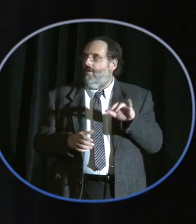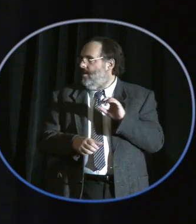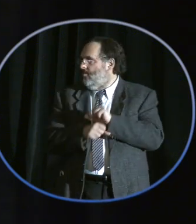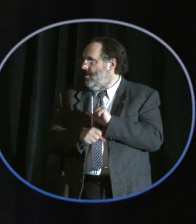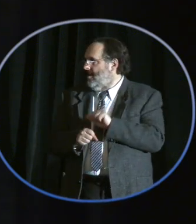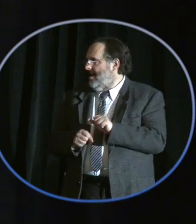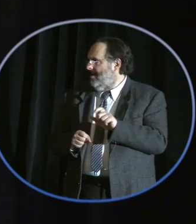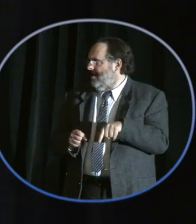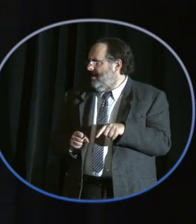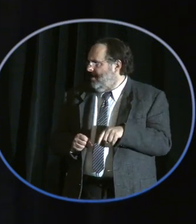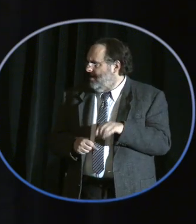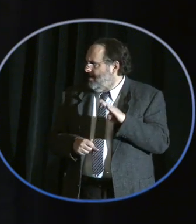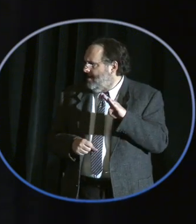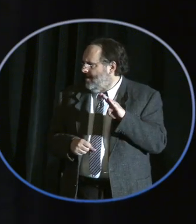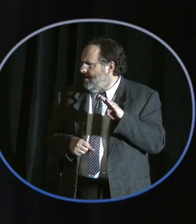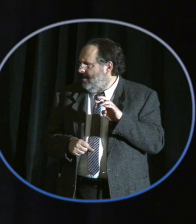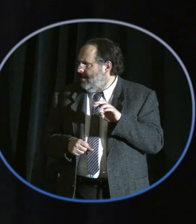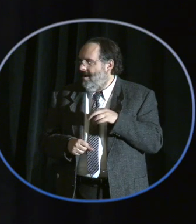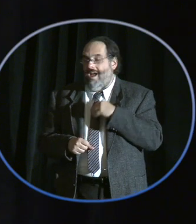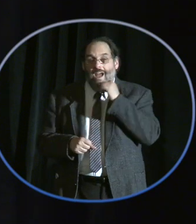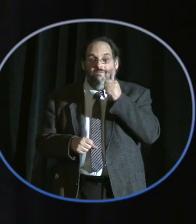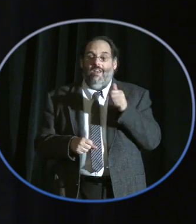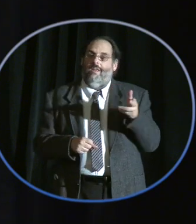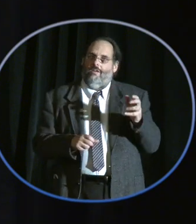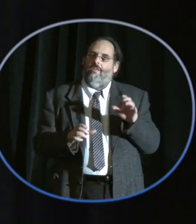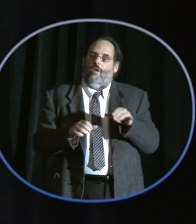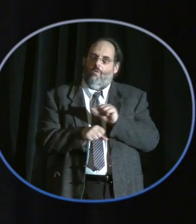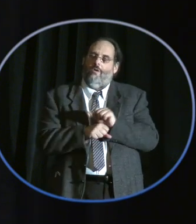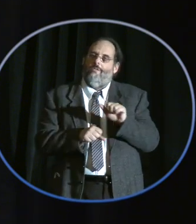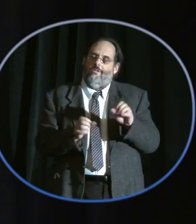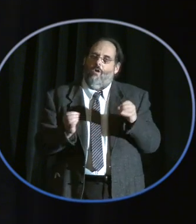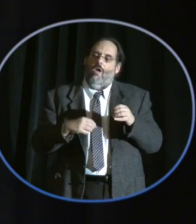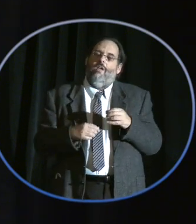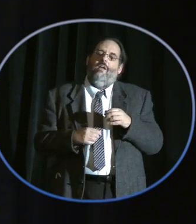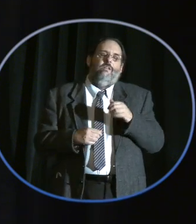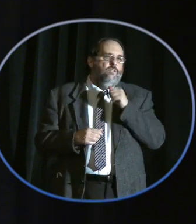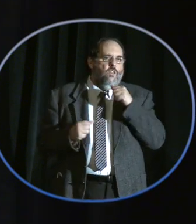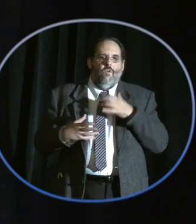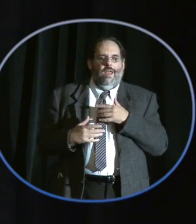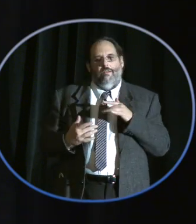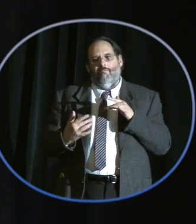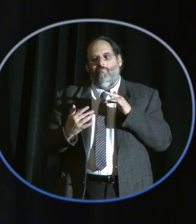Mayor's Office of African American Male Engagement each and every day. He's